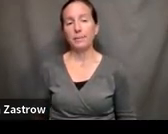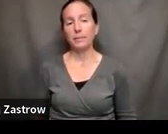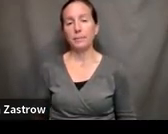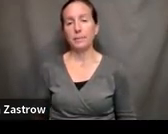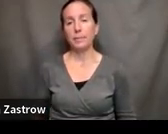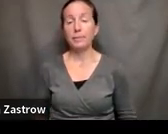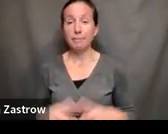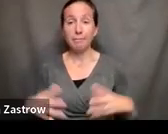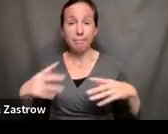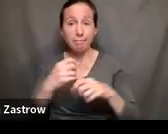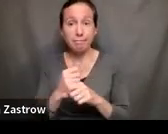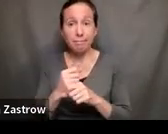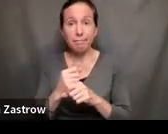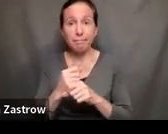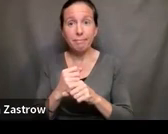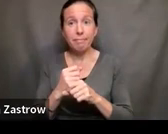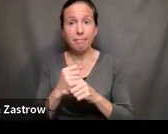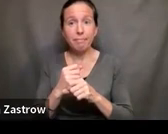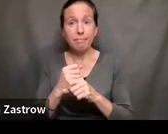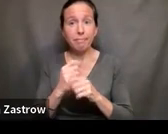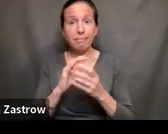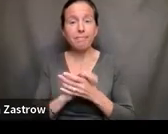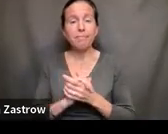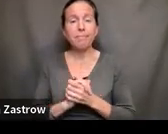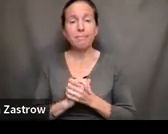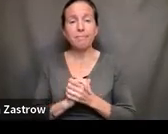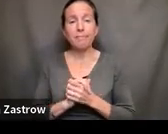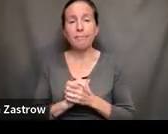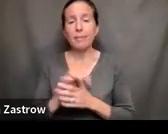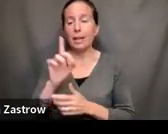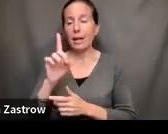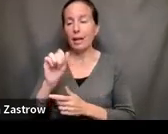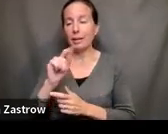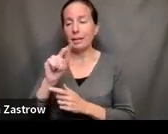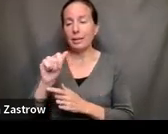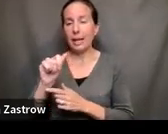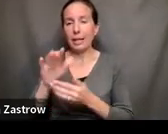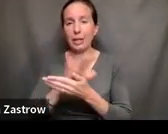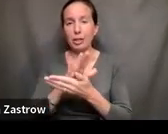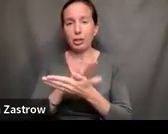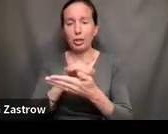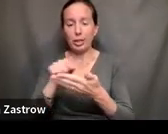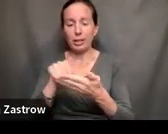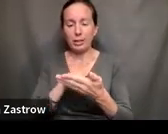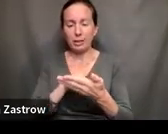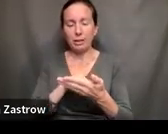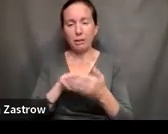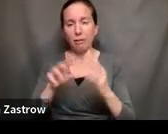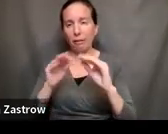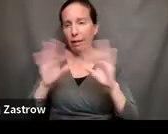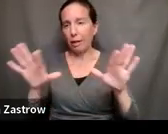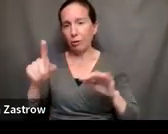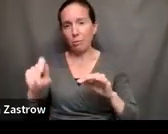just a quick recap. The data sheet has to make sense to the person collecting data, but it also has to give